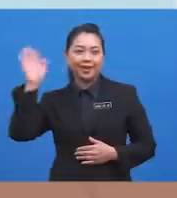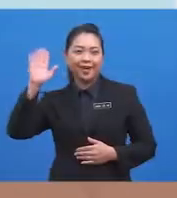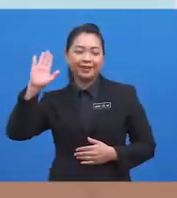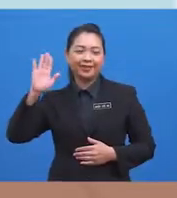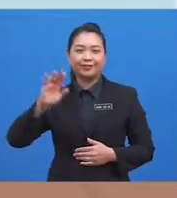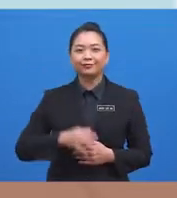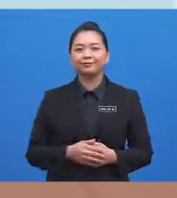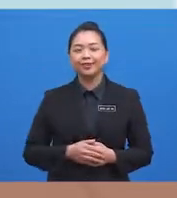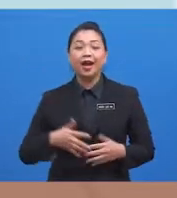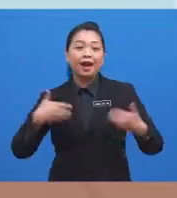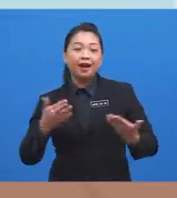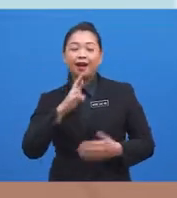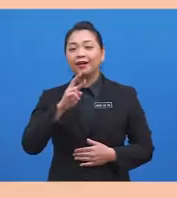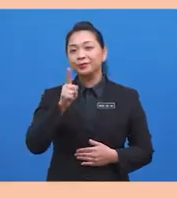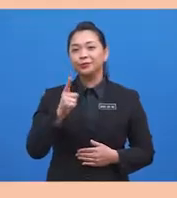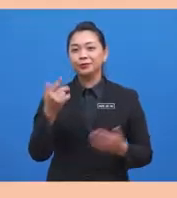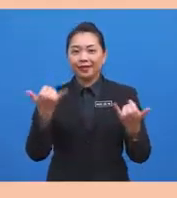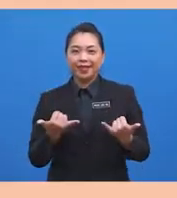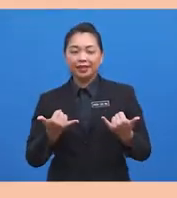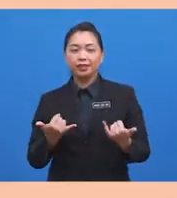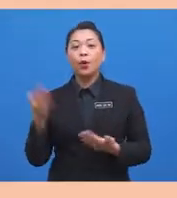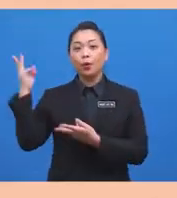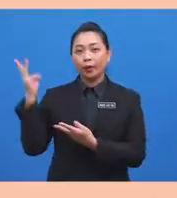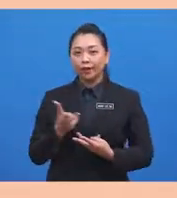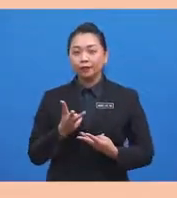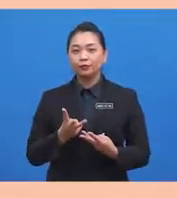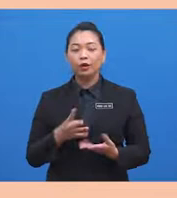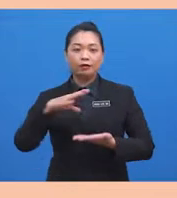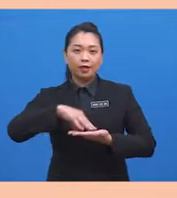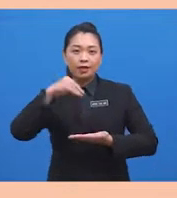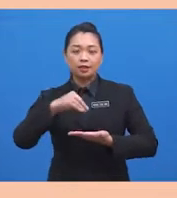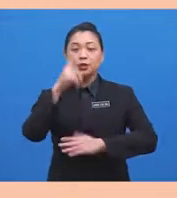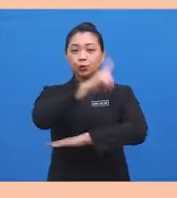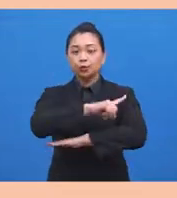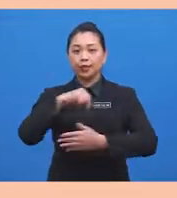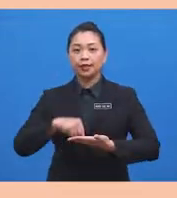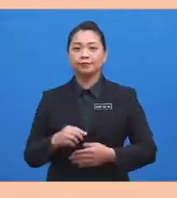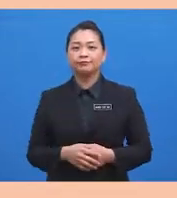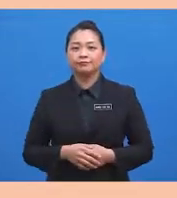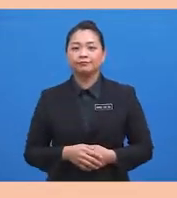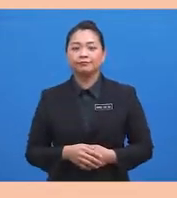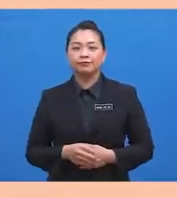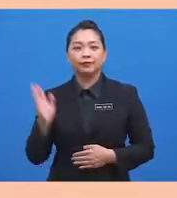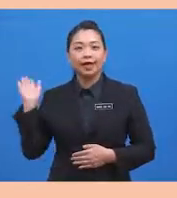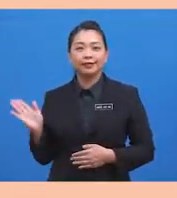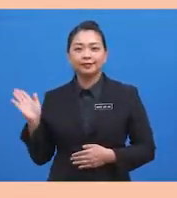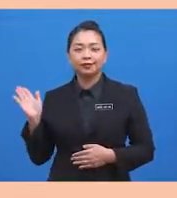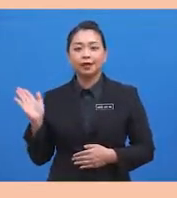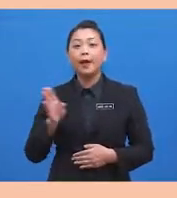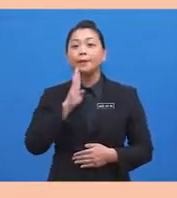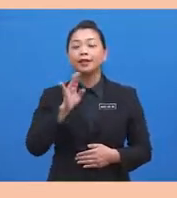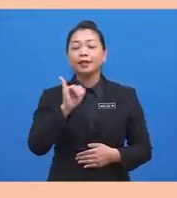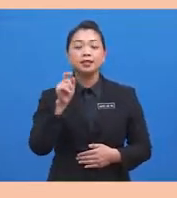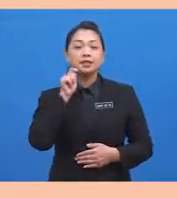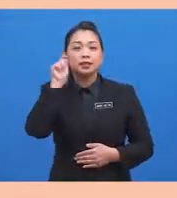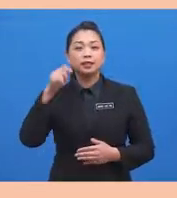Hi everyone, and how are you today? Welcome to our lesson on Unit 4, titled Being a Teen. Before we